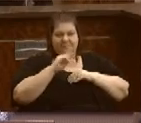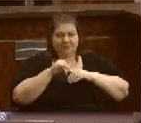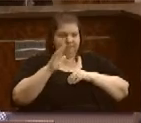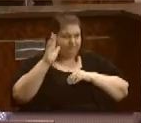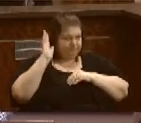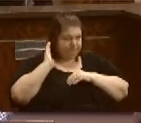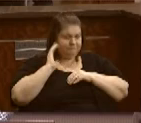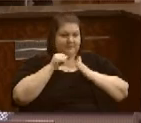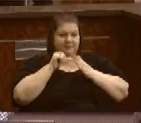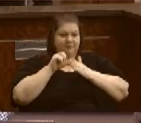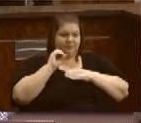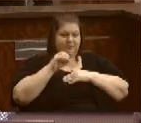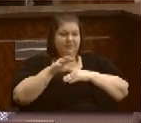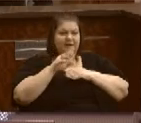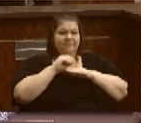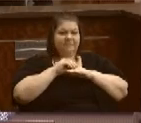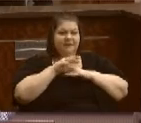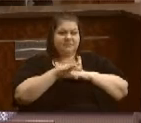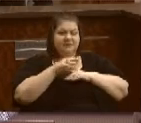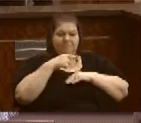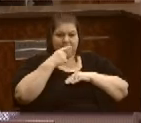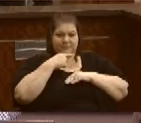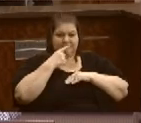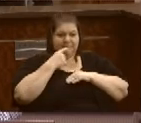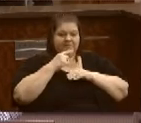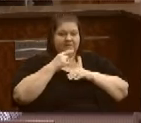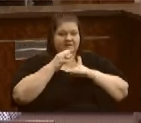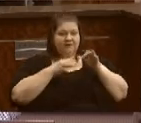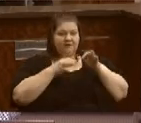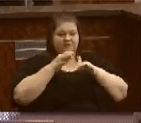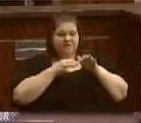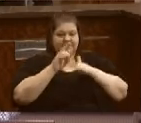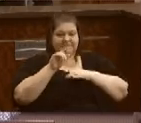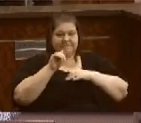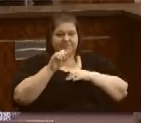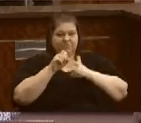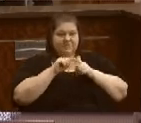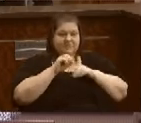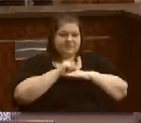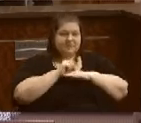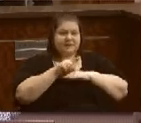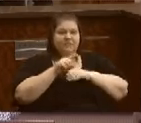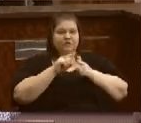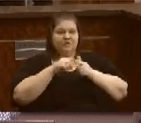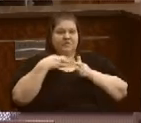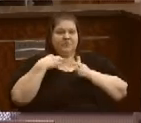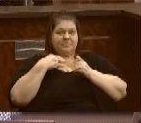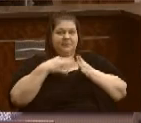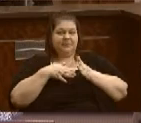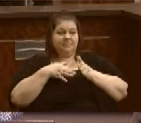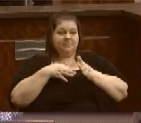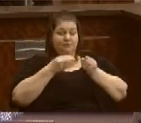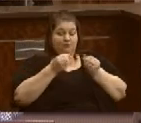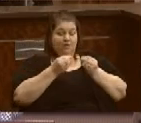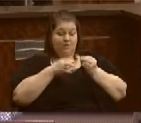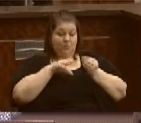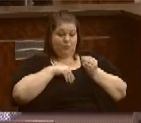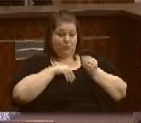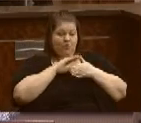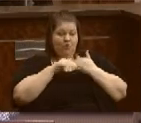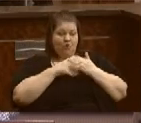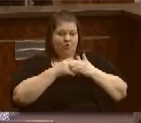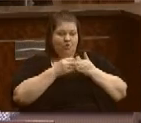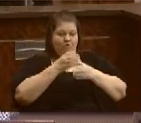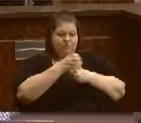letter advising of public hearing dates was sent by certified mail to the applicant, the property owner, and all contiguous property owners. All